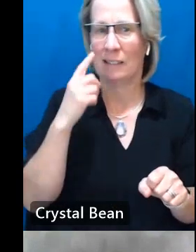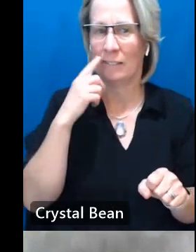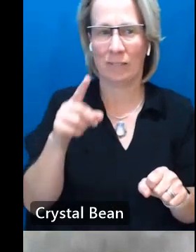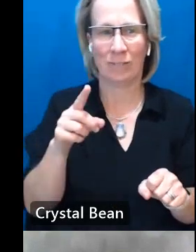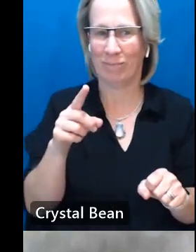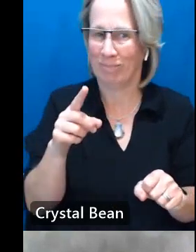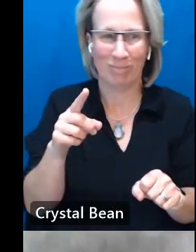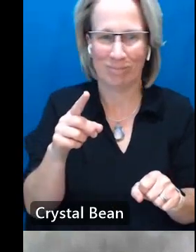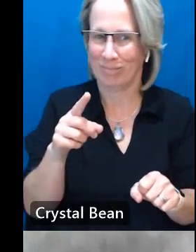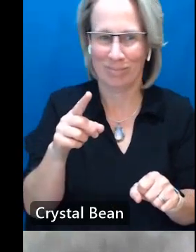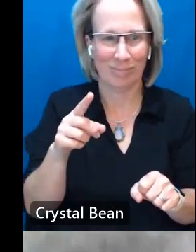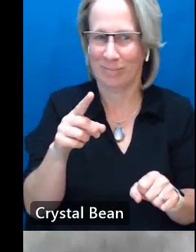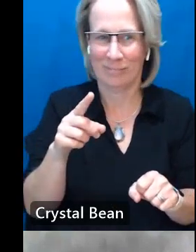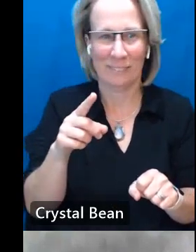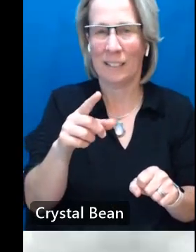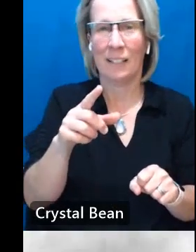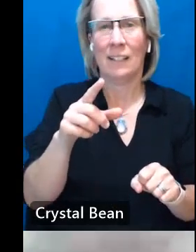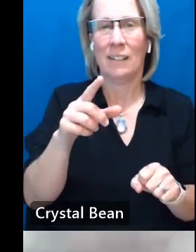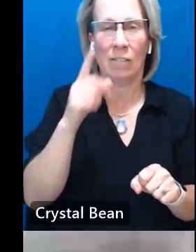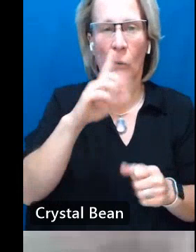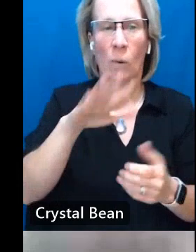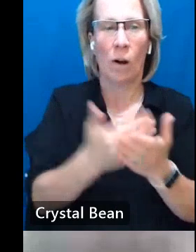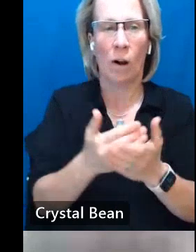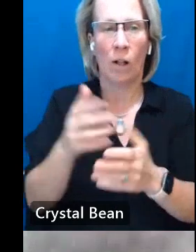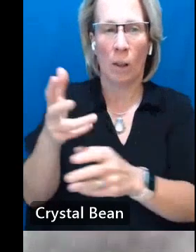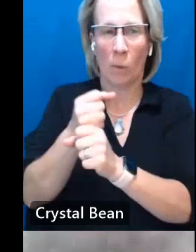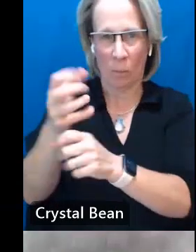those appropriations.